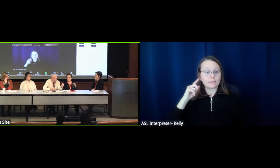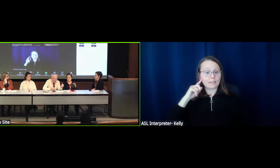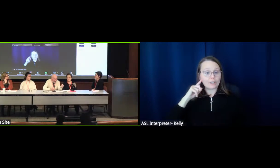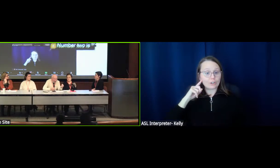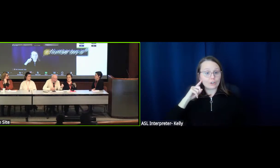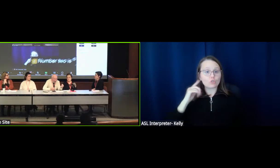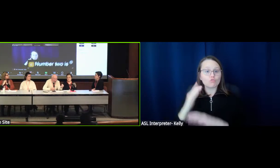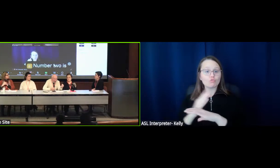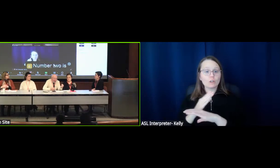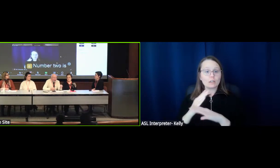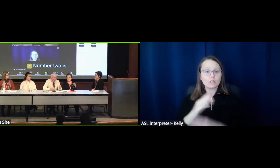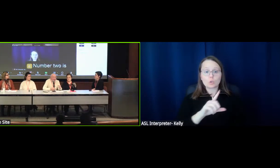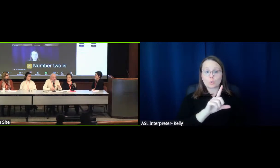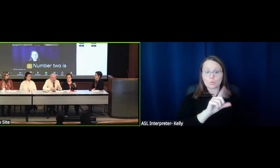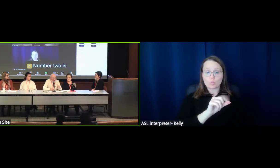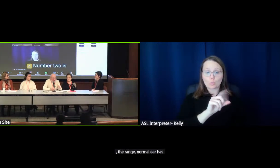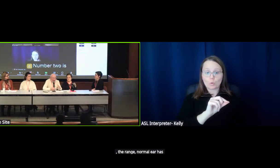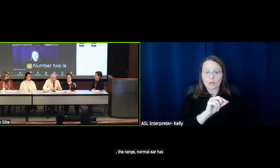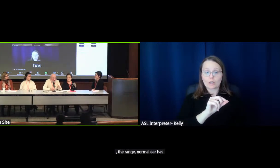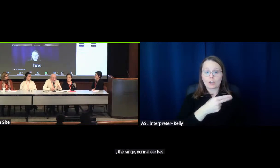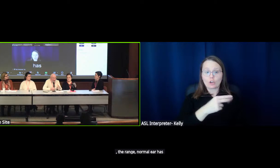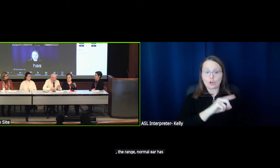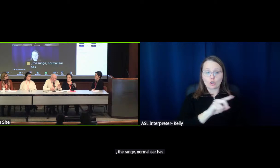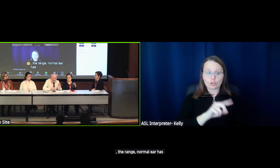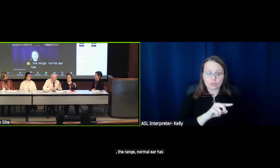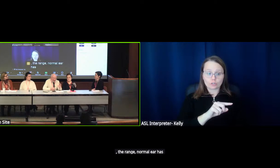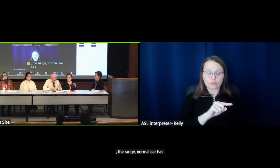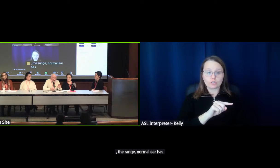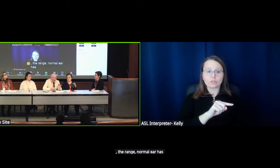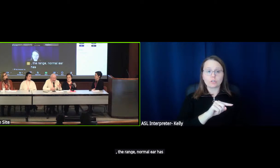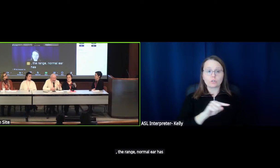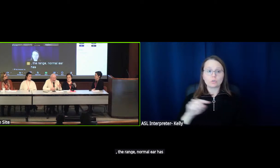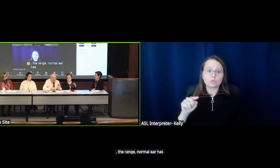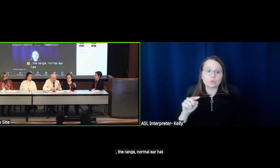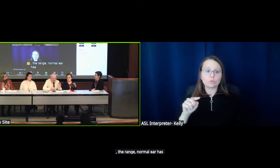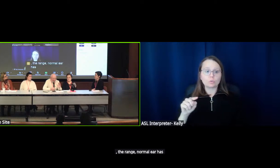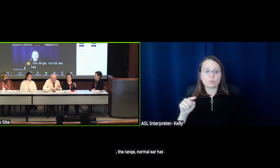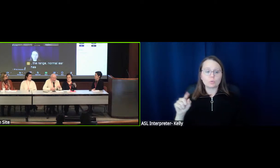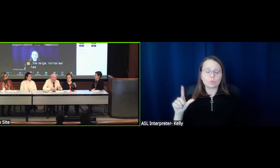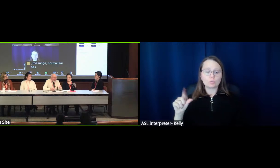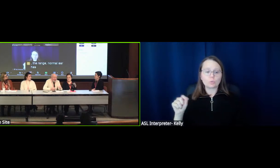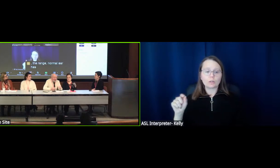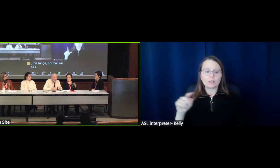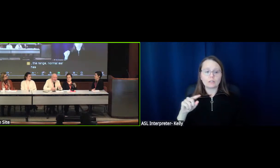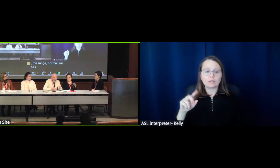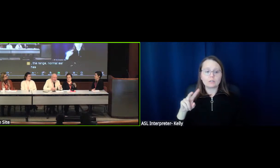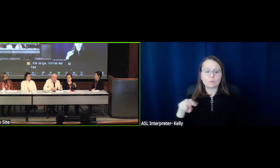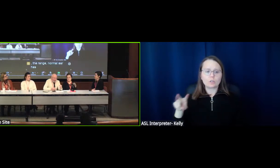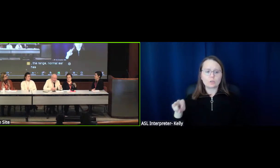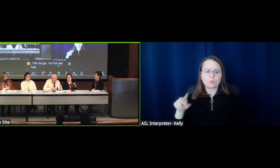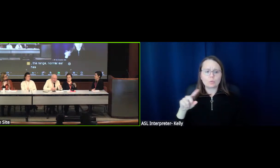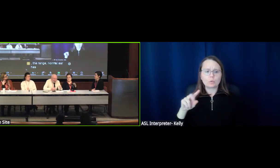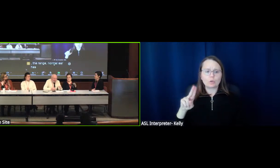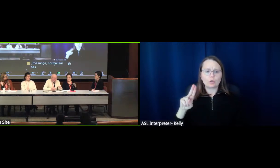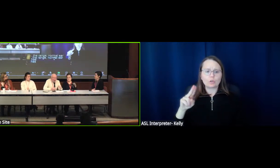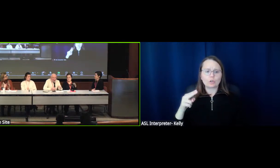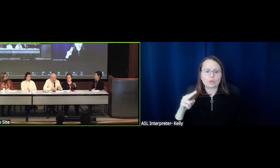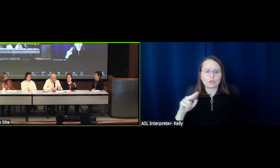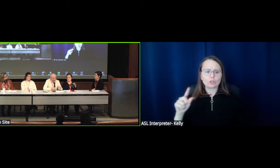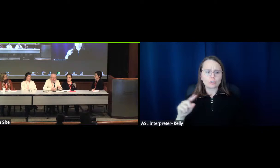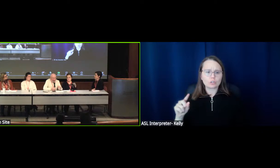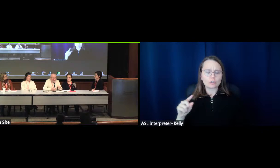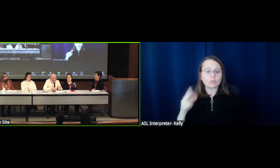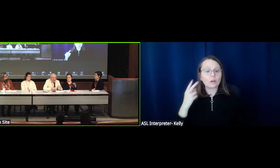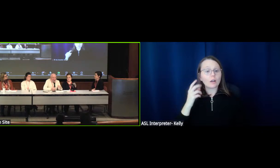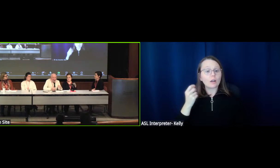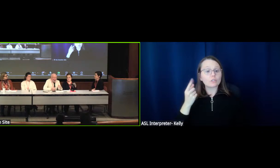from 20 hertz to 20 kilohertz, depending on age or whatever. But cochlear